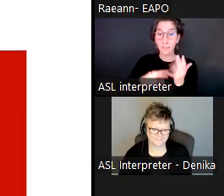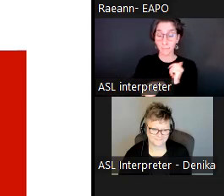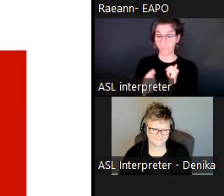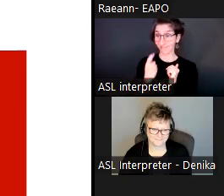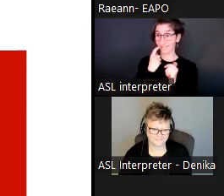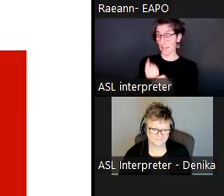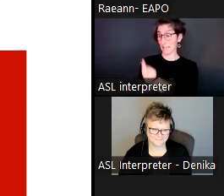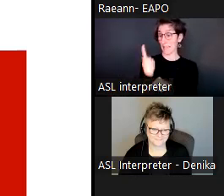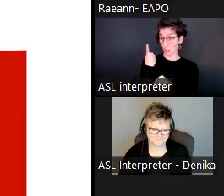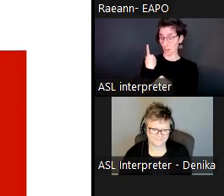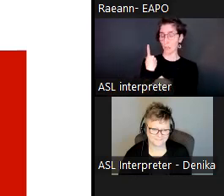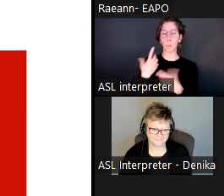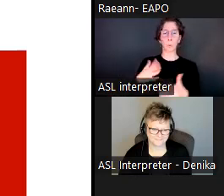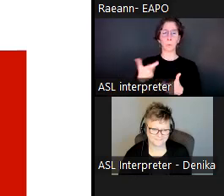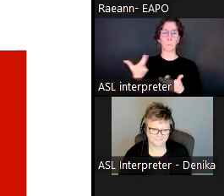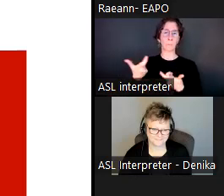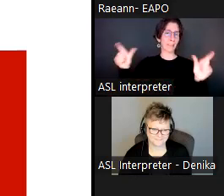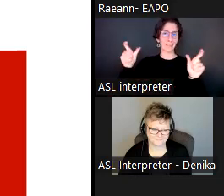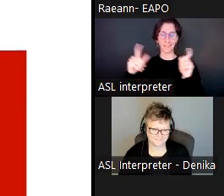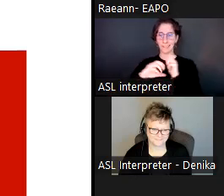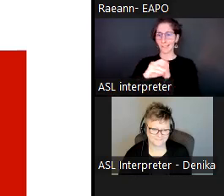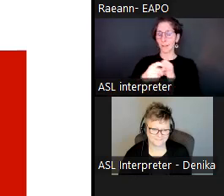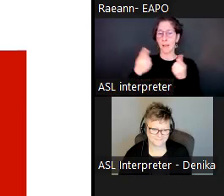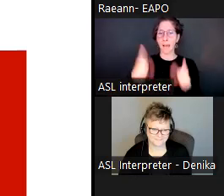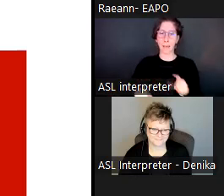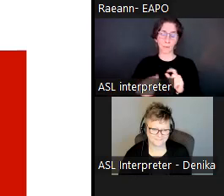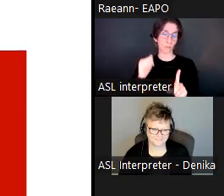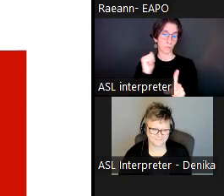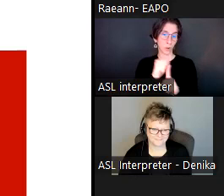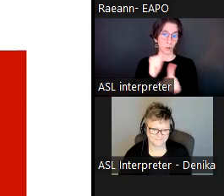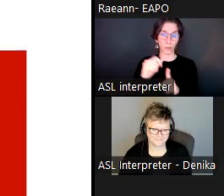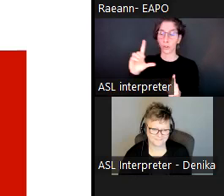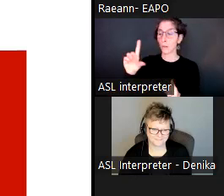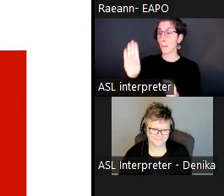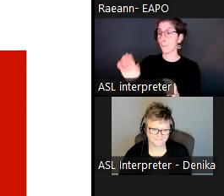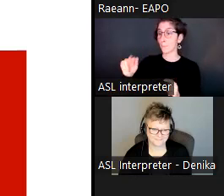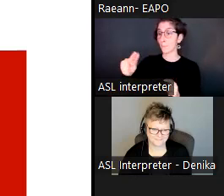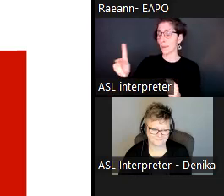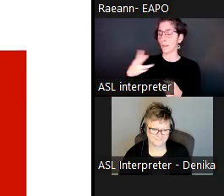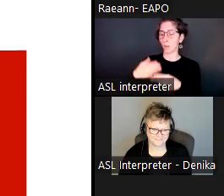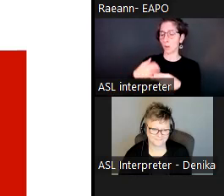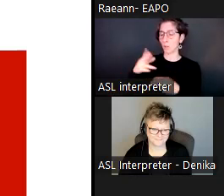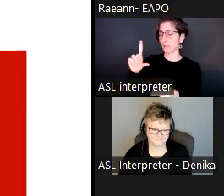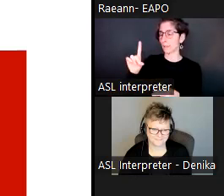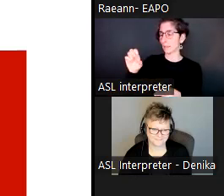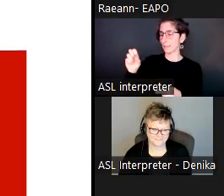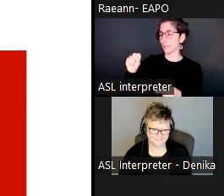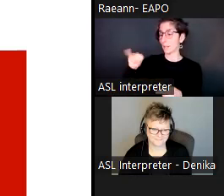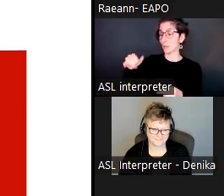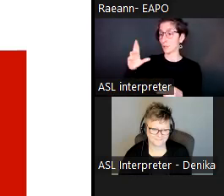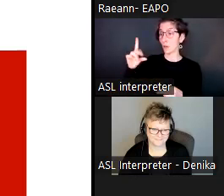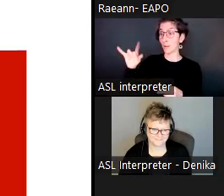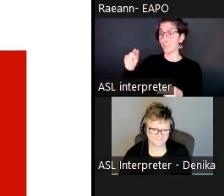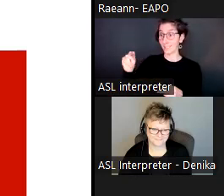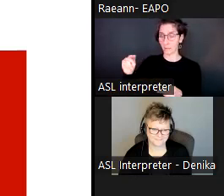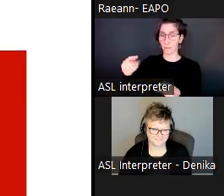case data breach. And these fraudsters had, I'll say thousands and thousands of